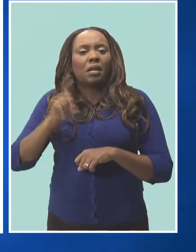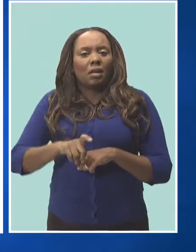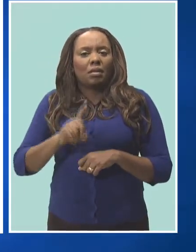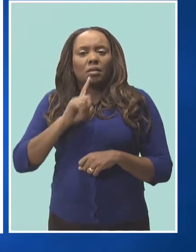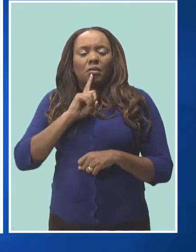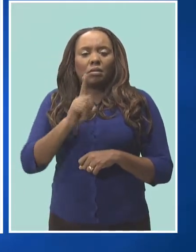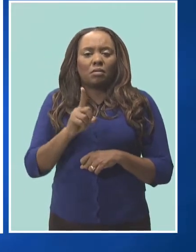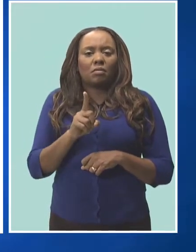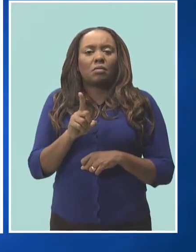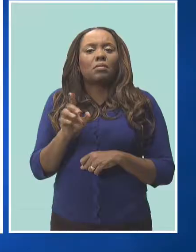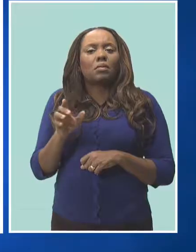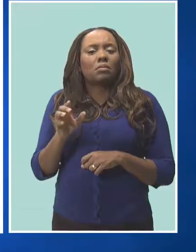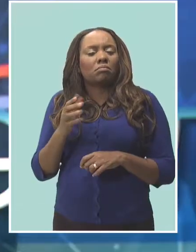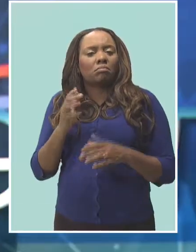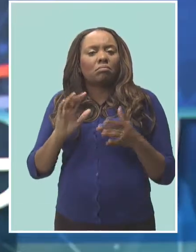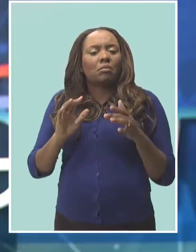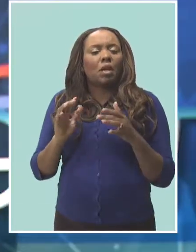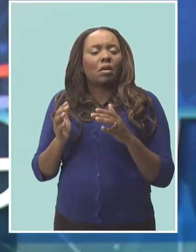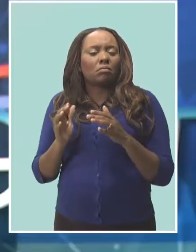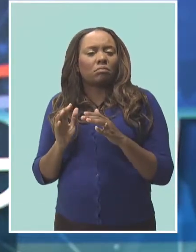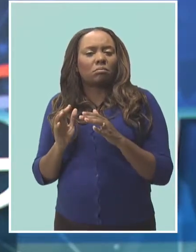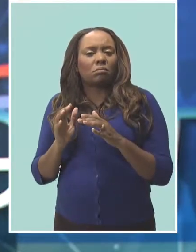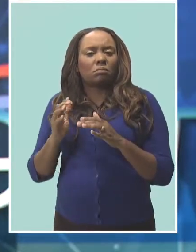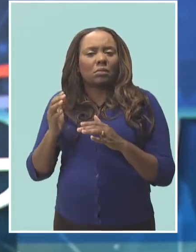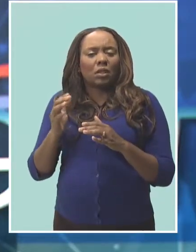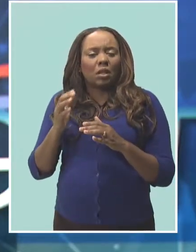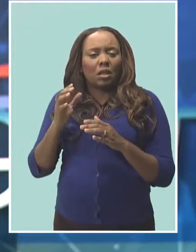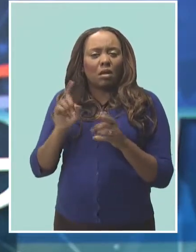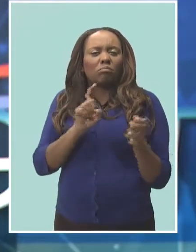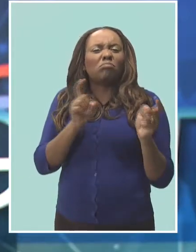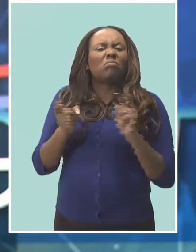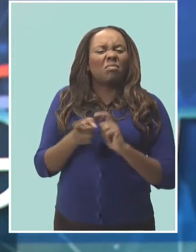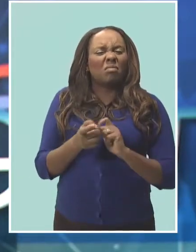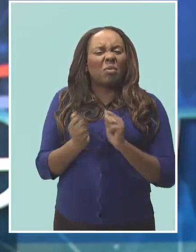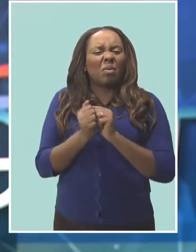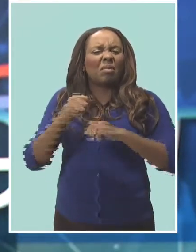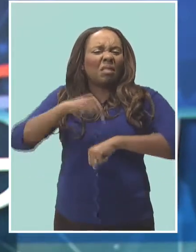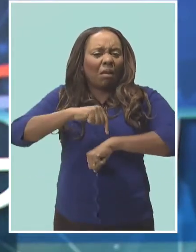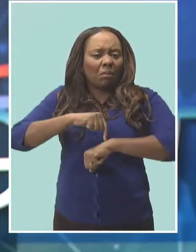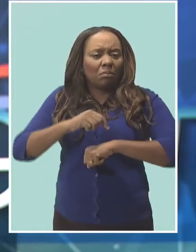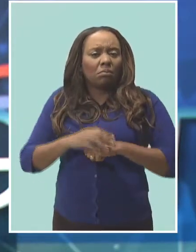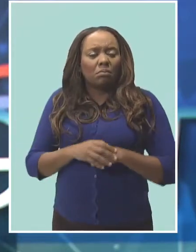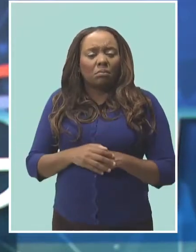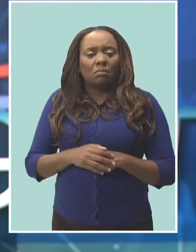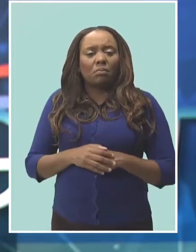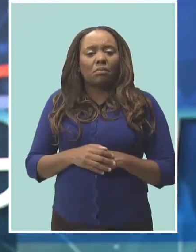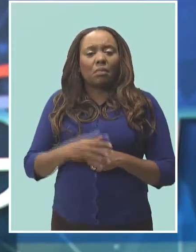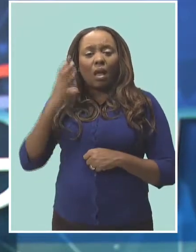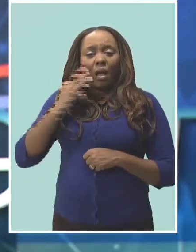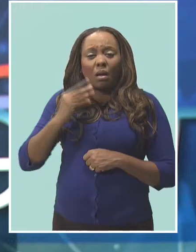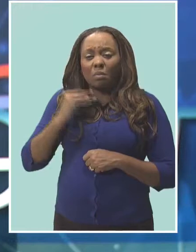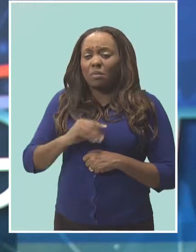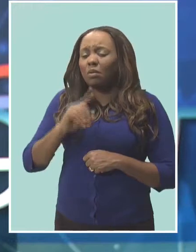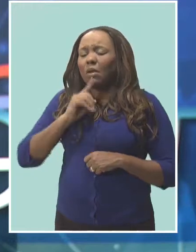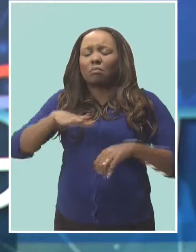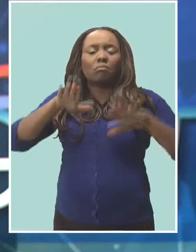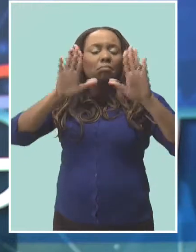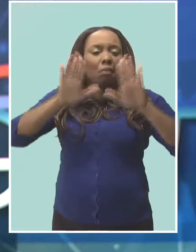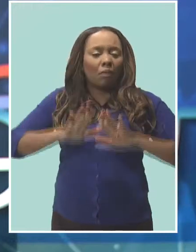is equally transformative. And Pastor Simmons says Calvary's experience with the virtual services has been